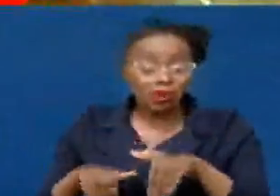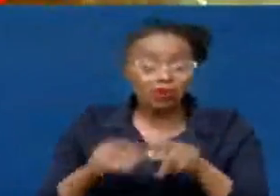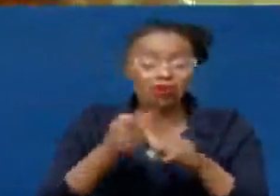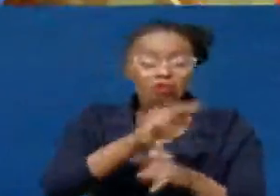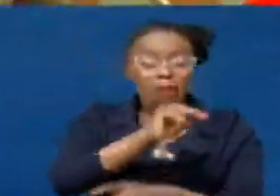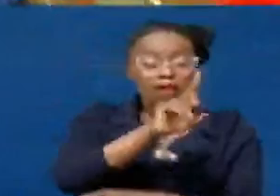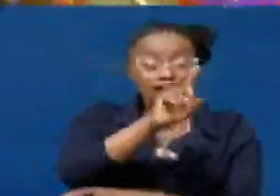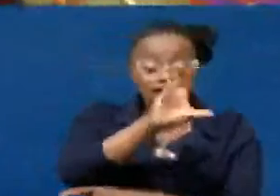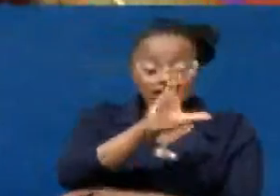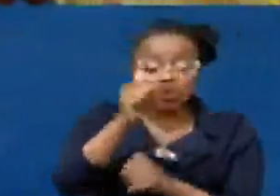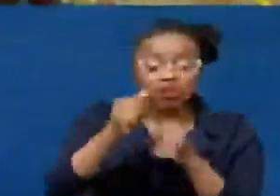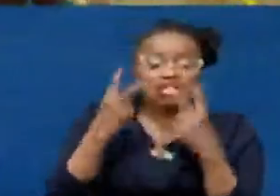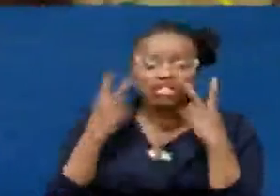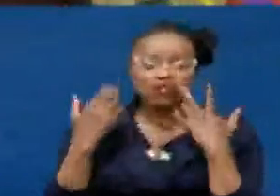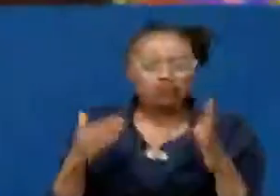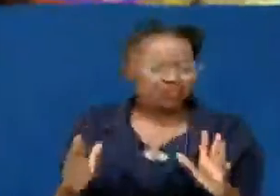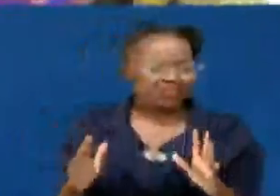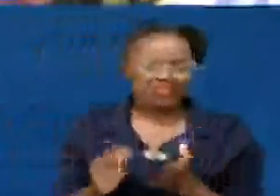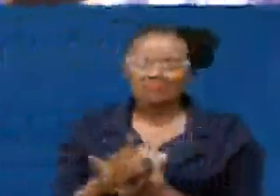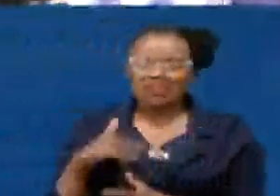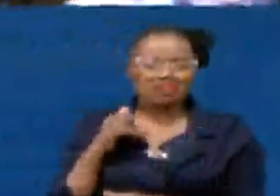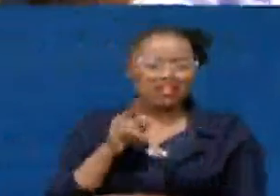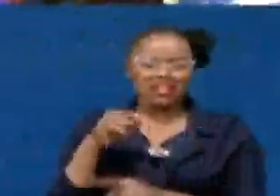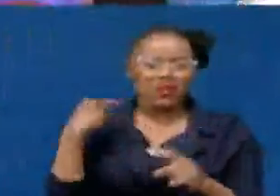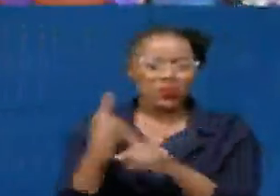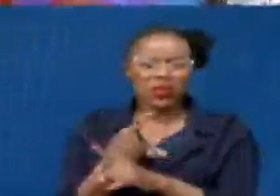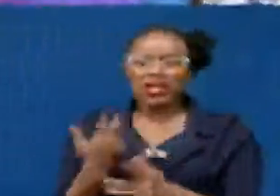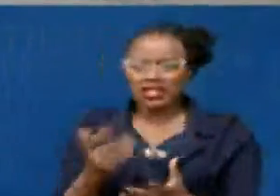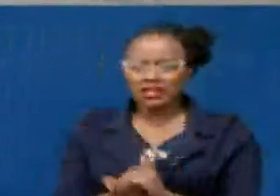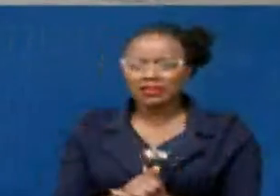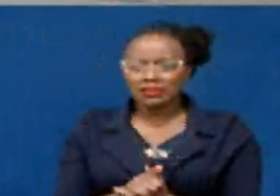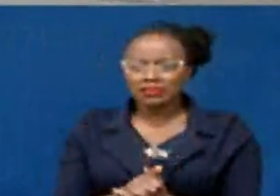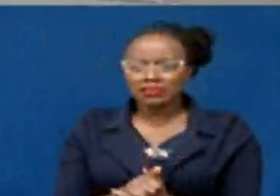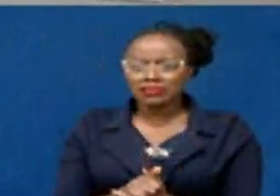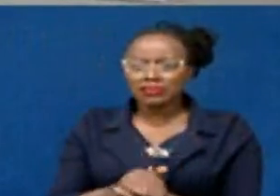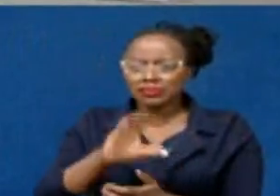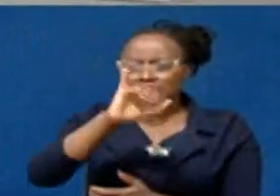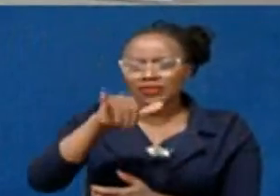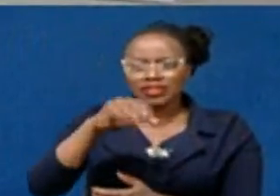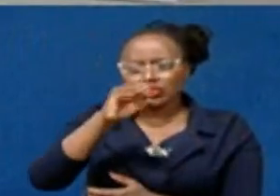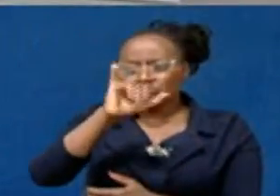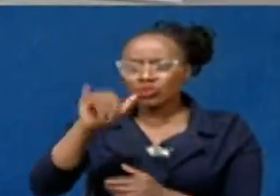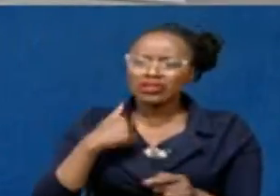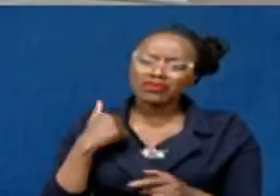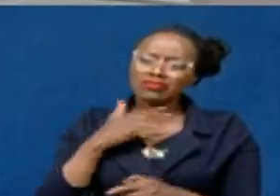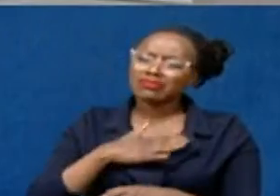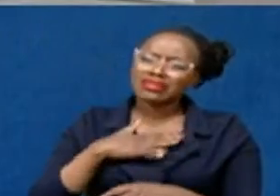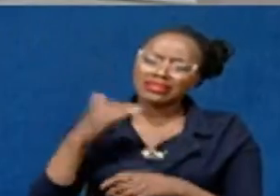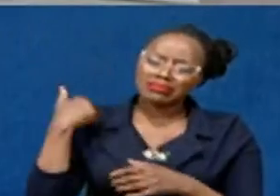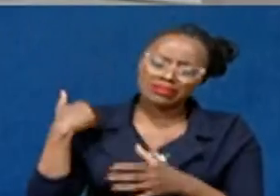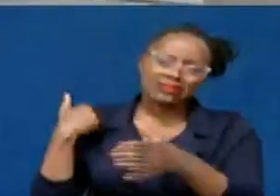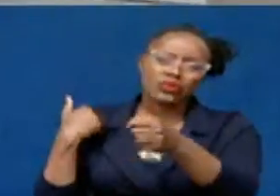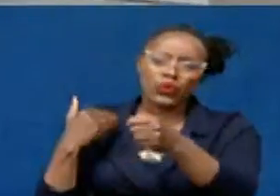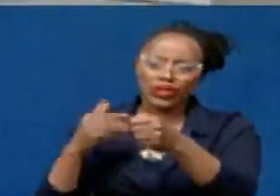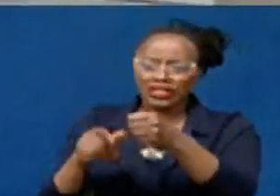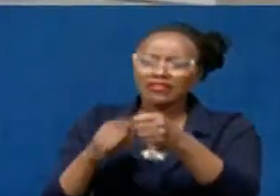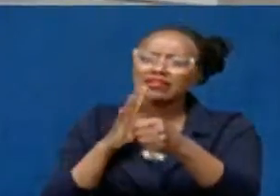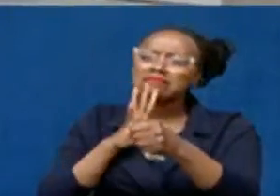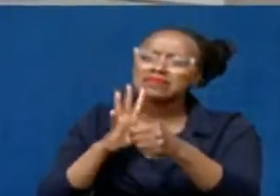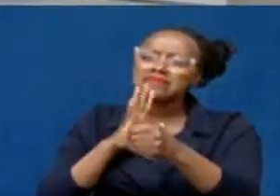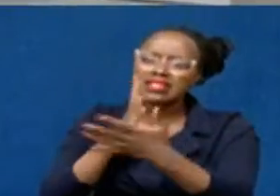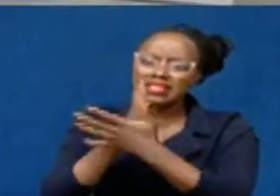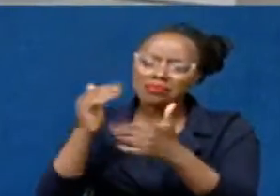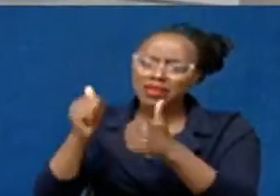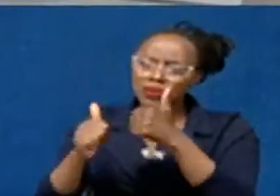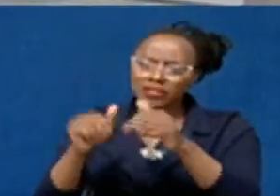the NDCs that we've seen? I think. In fact, you spoke of overshadowing. Joe, I'm sorry, we're interrupting you a lot today, Joe, I'm sorry. She spoke about